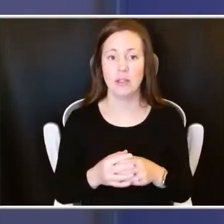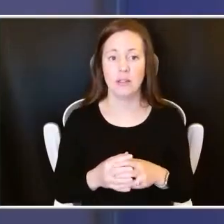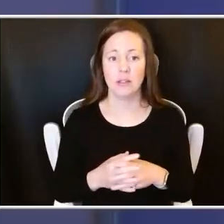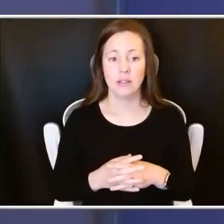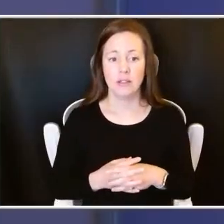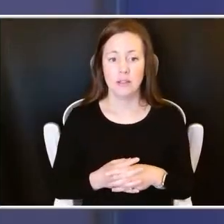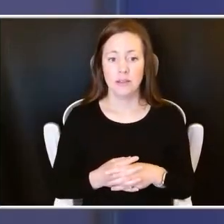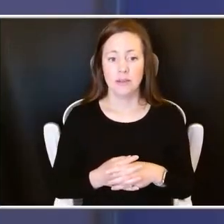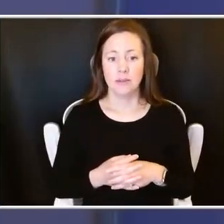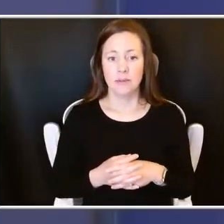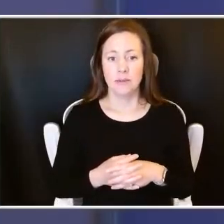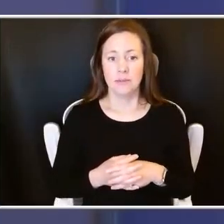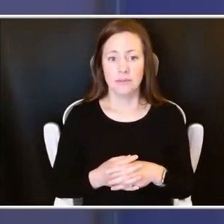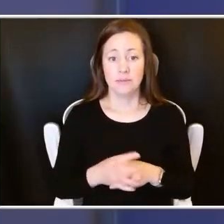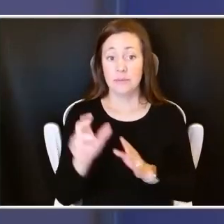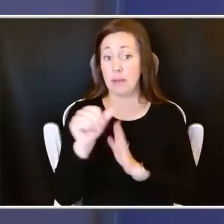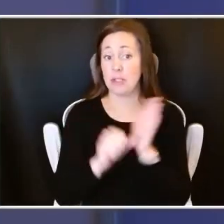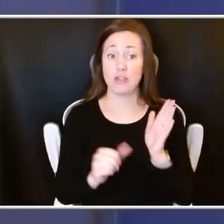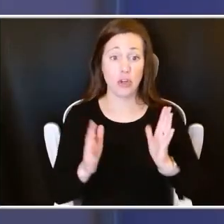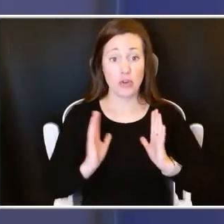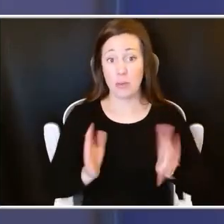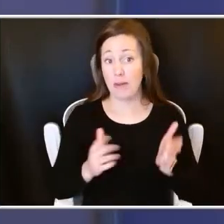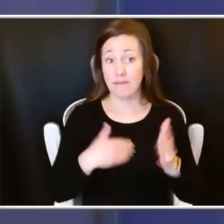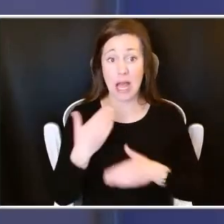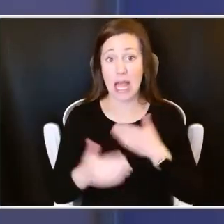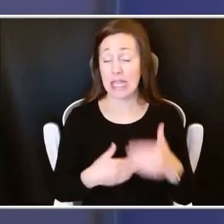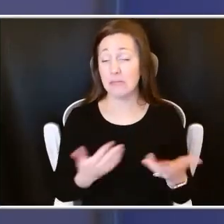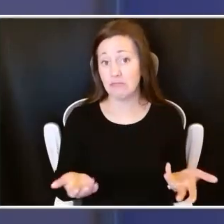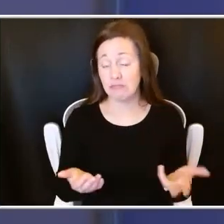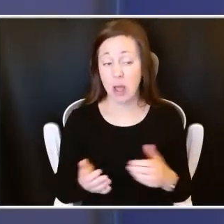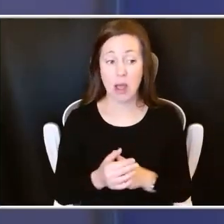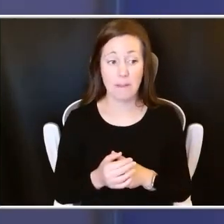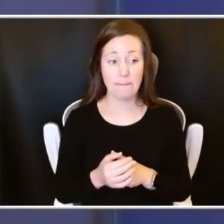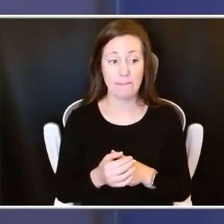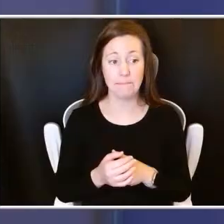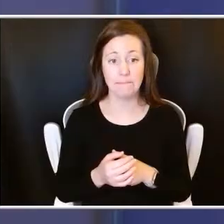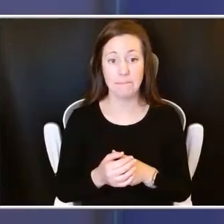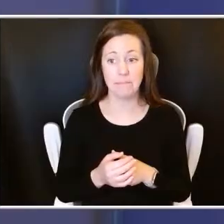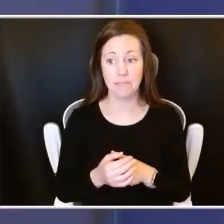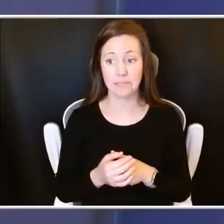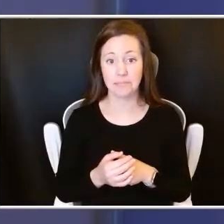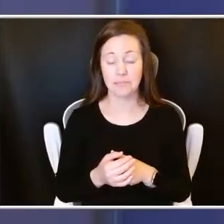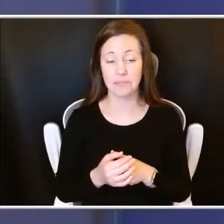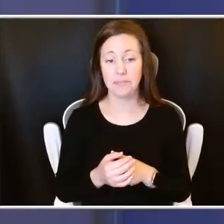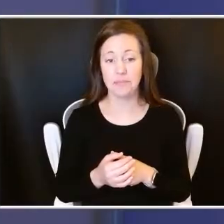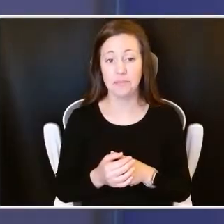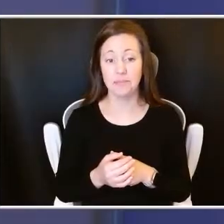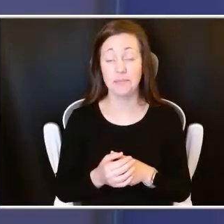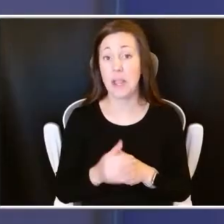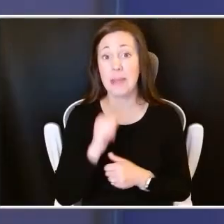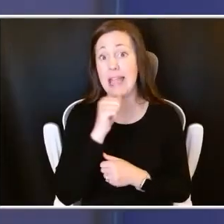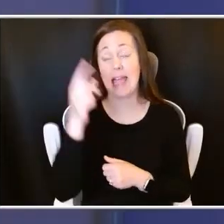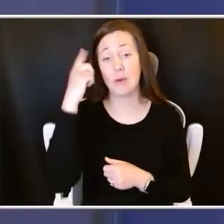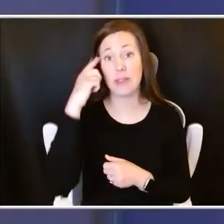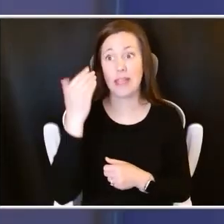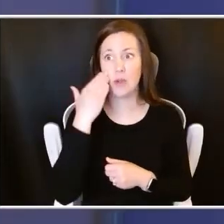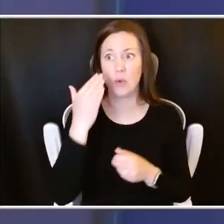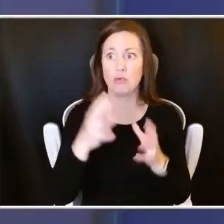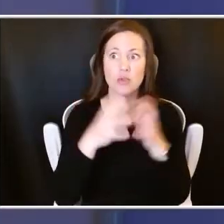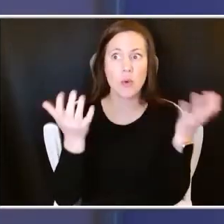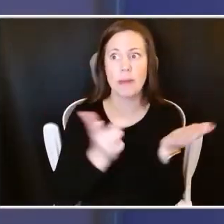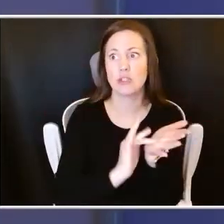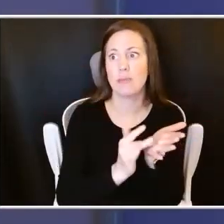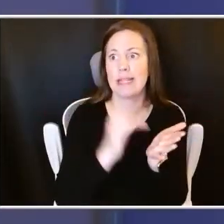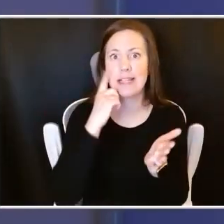The surgery went fine. I mean, honestly, and I don't think I was drugged up to where I didn't realize anything, but I didn't have